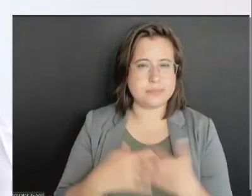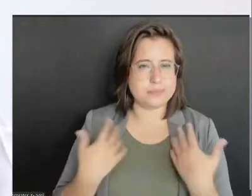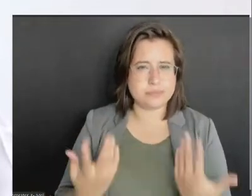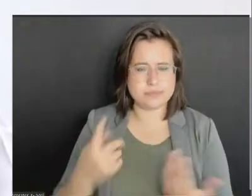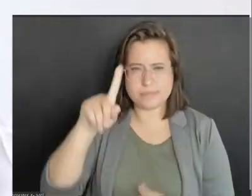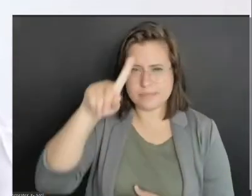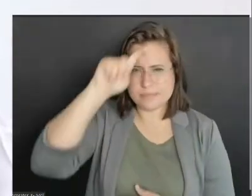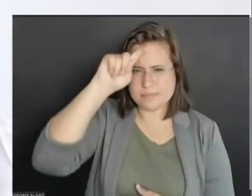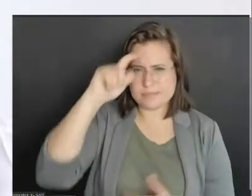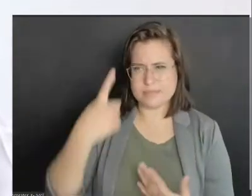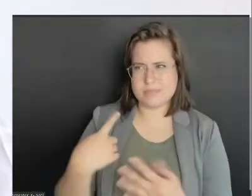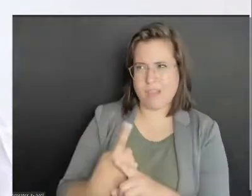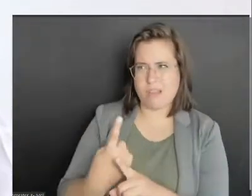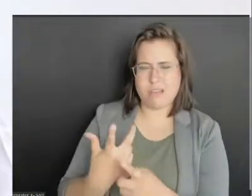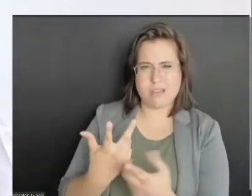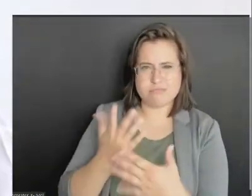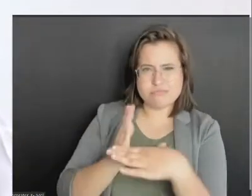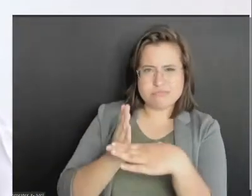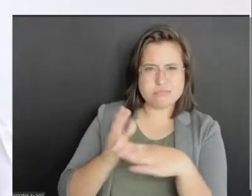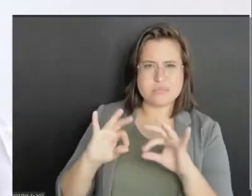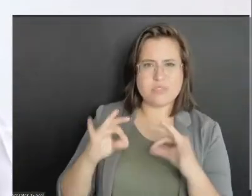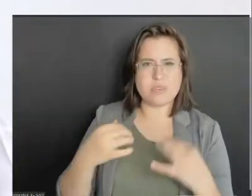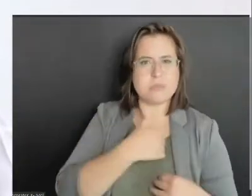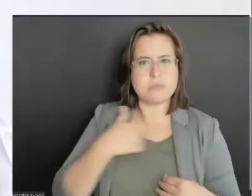average family